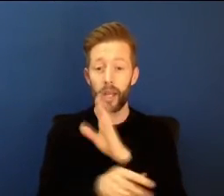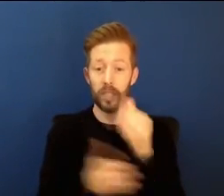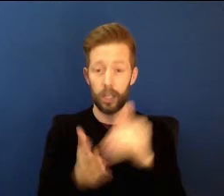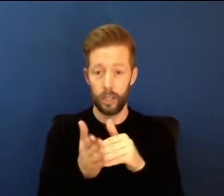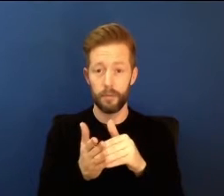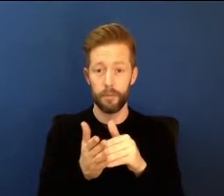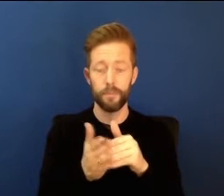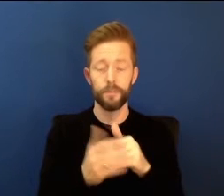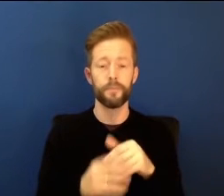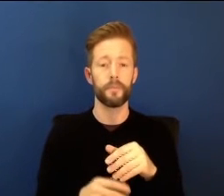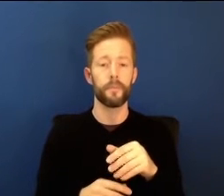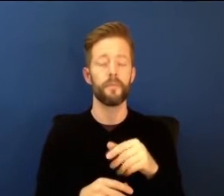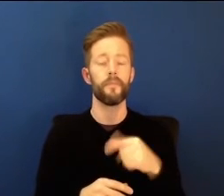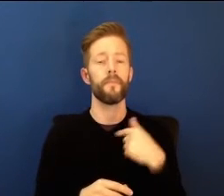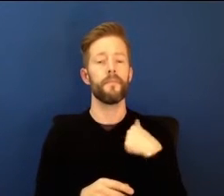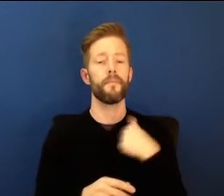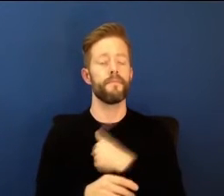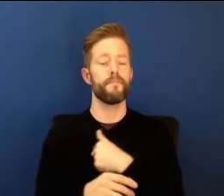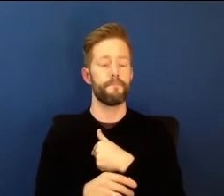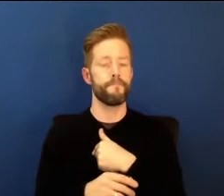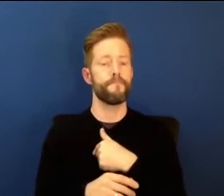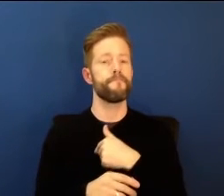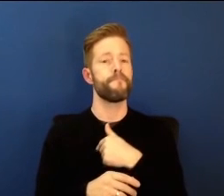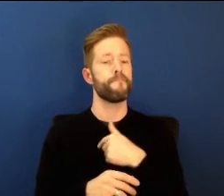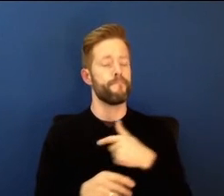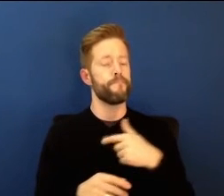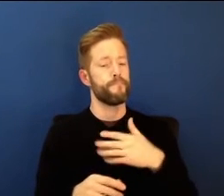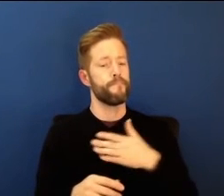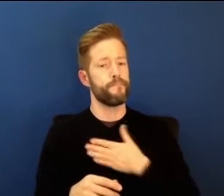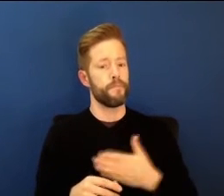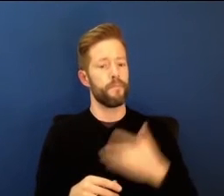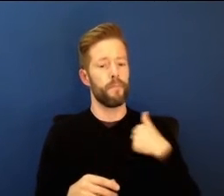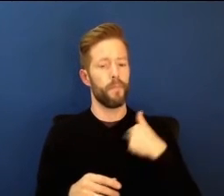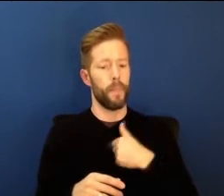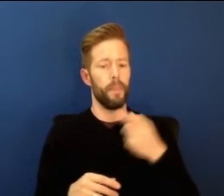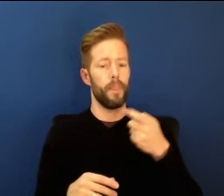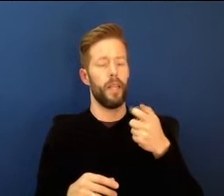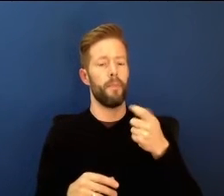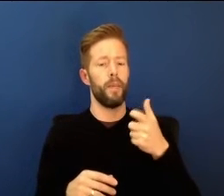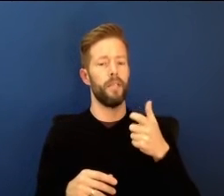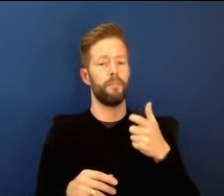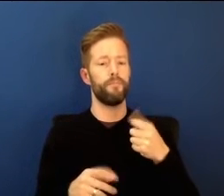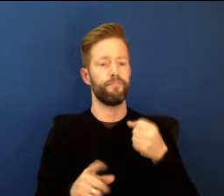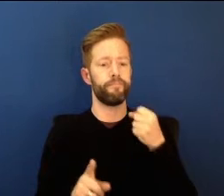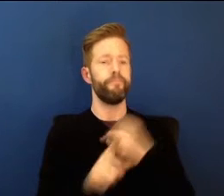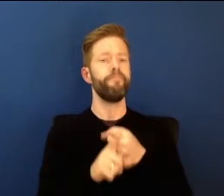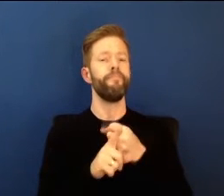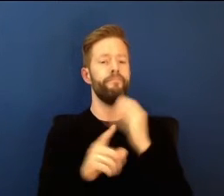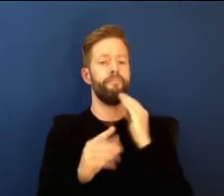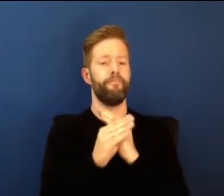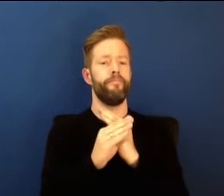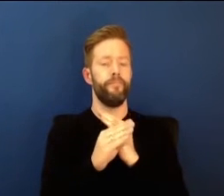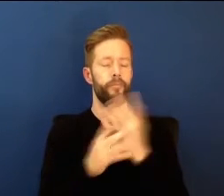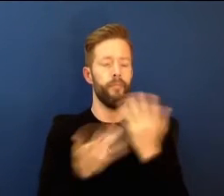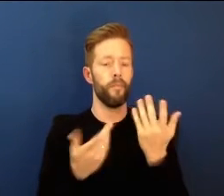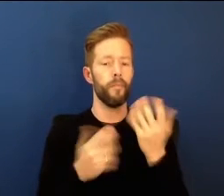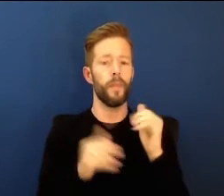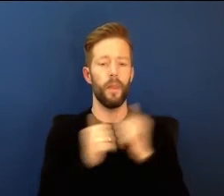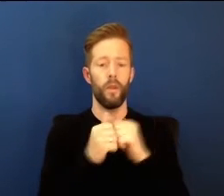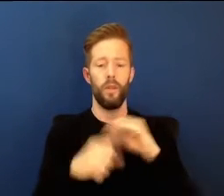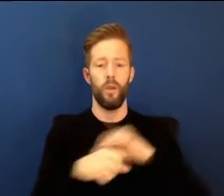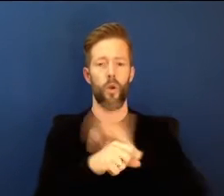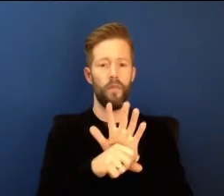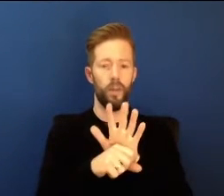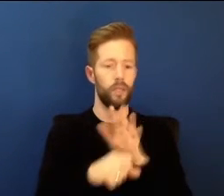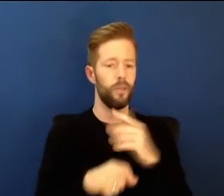centers, and we have hit a little bit of a roadblock in the COVID era, and that we haven't been able to